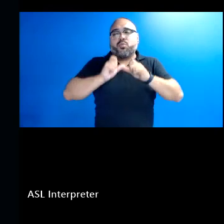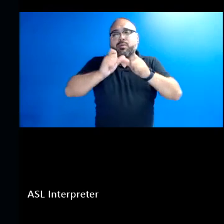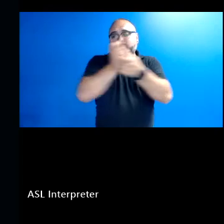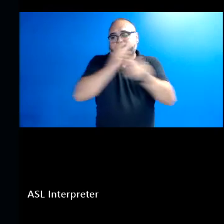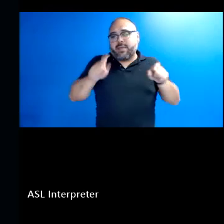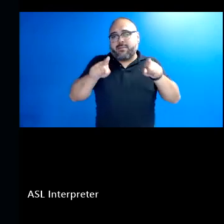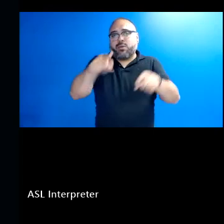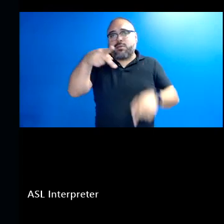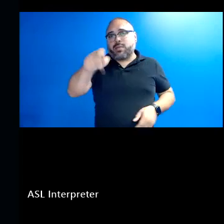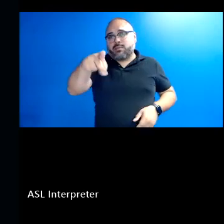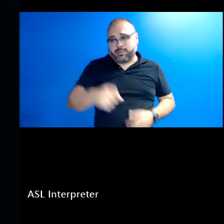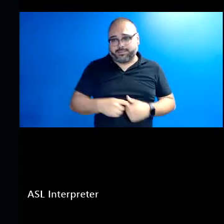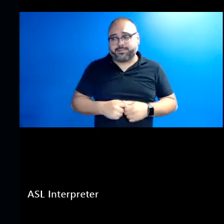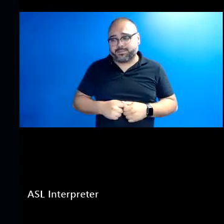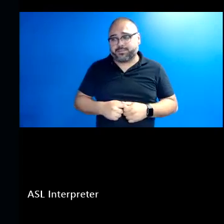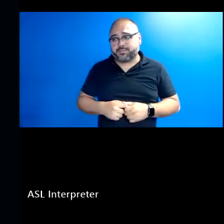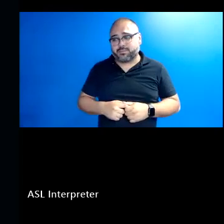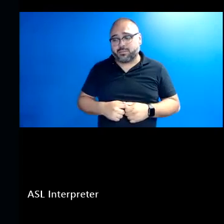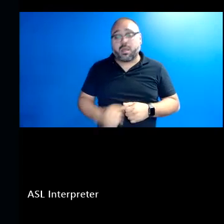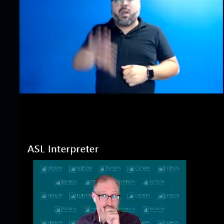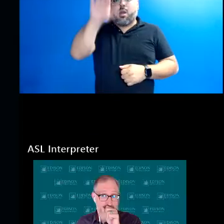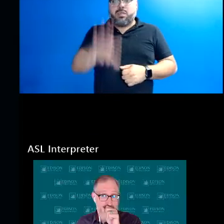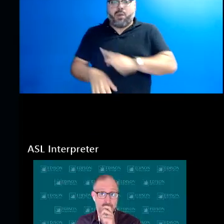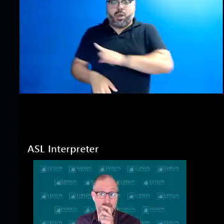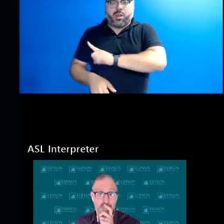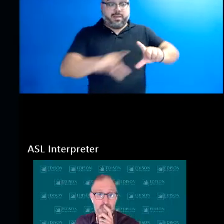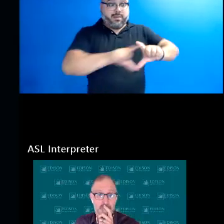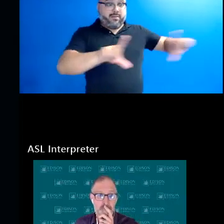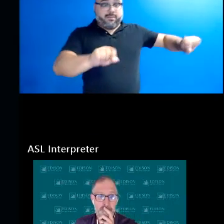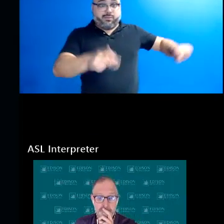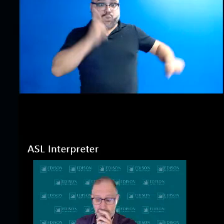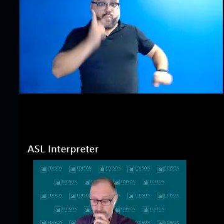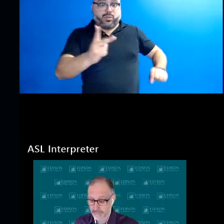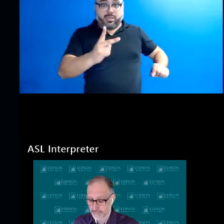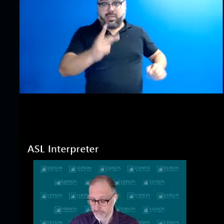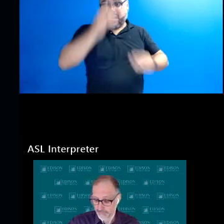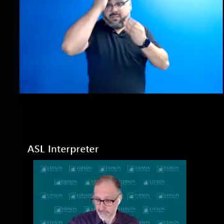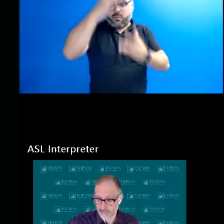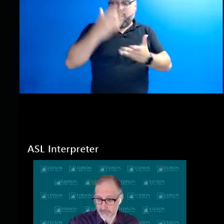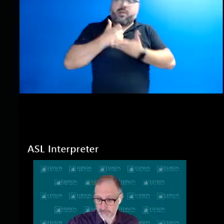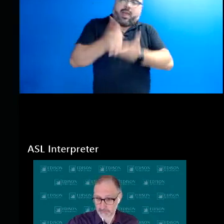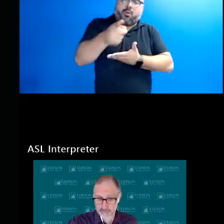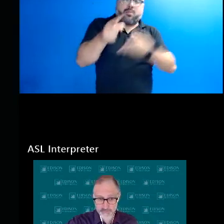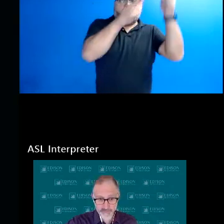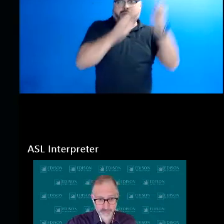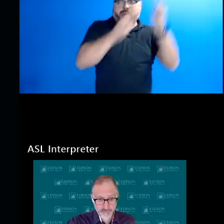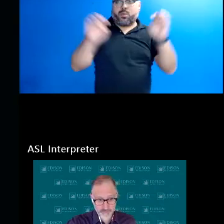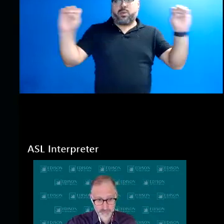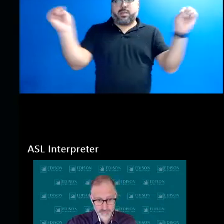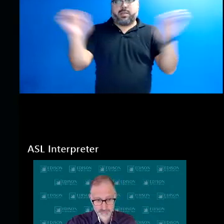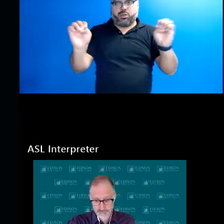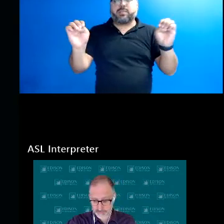PSPS. In the bottom left corner of the slide, you'll find information to help you download emergency